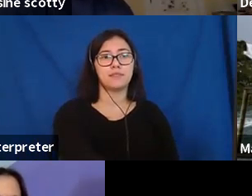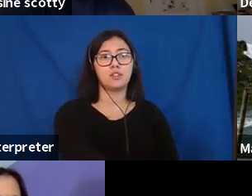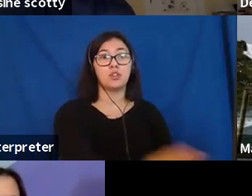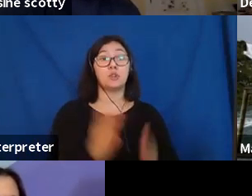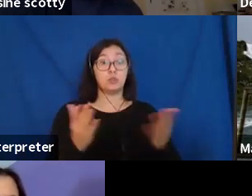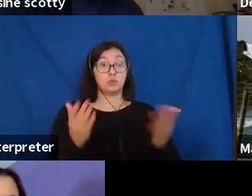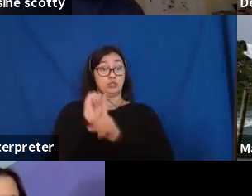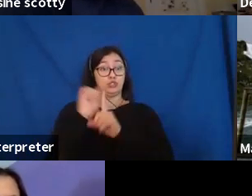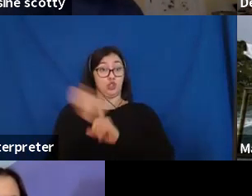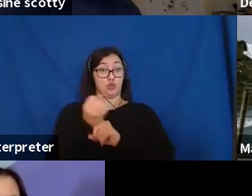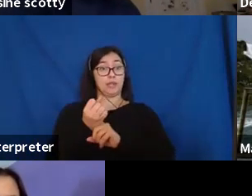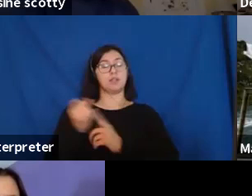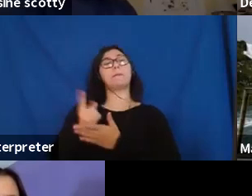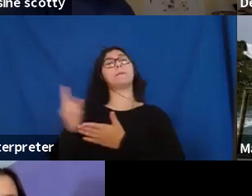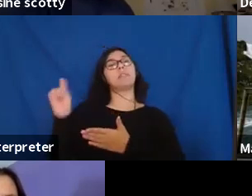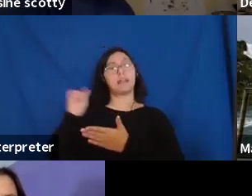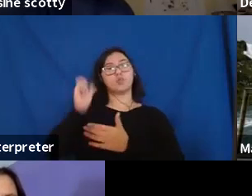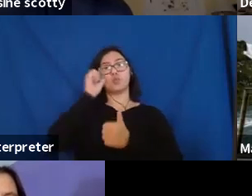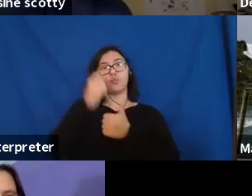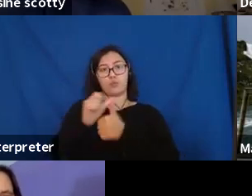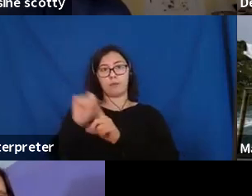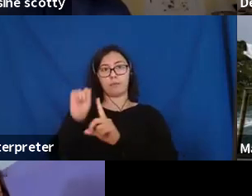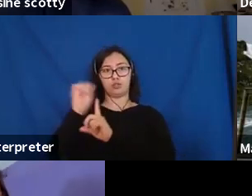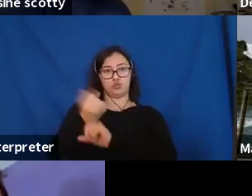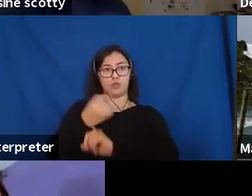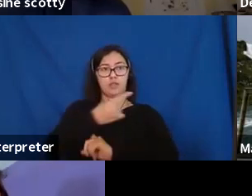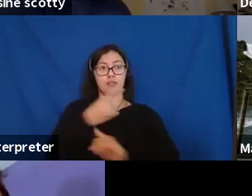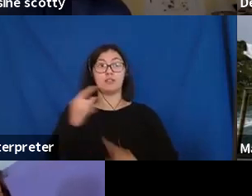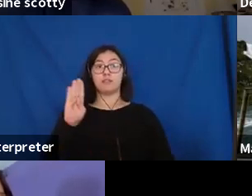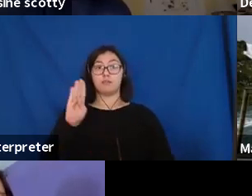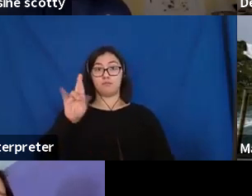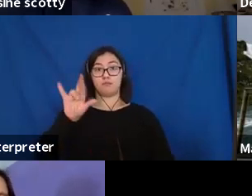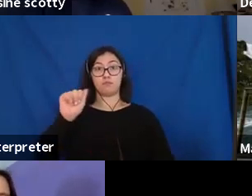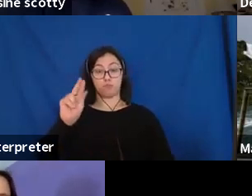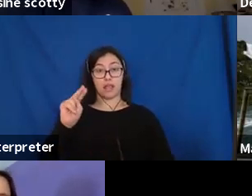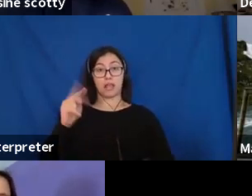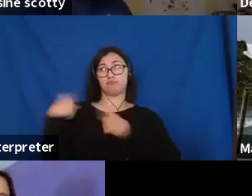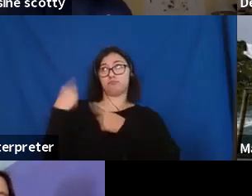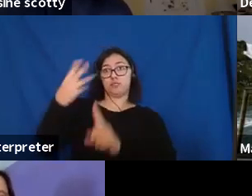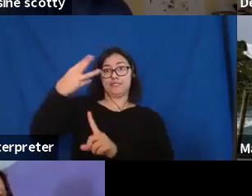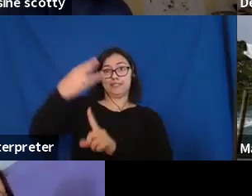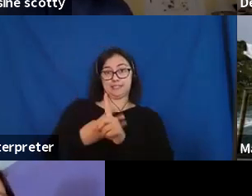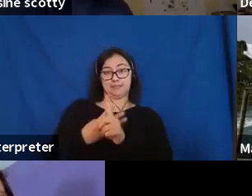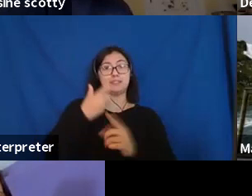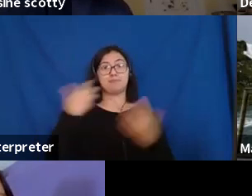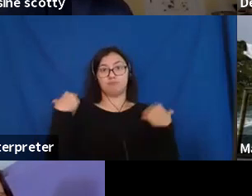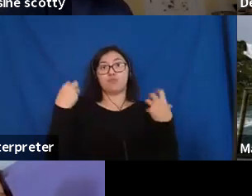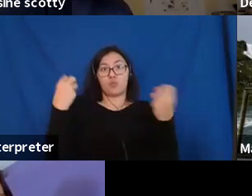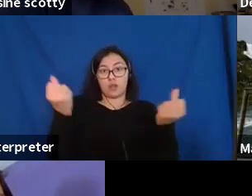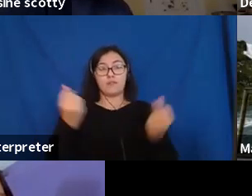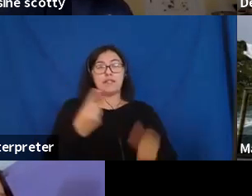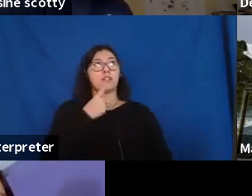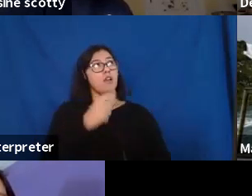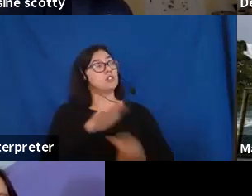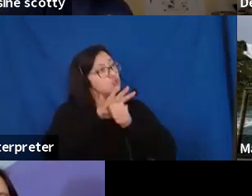We started last week with this scenario about Brian, who's 6 months into recovery, and he says it's stressful being at home. My staff keeps asking me